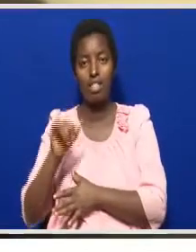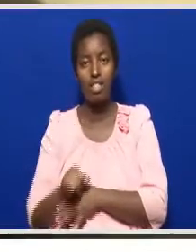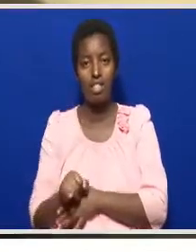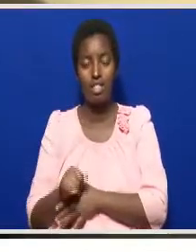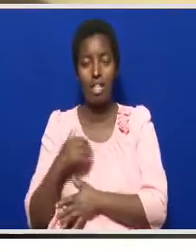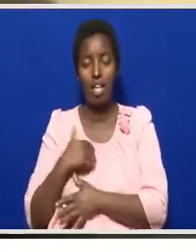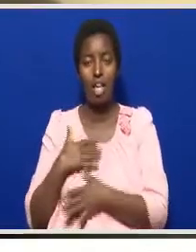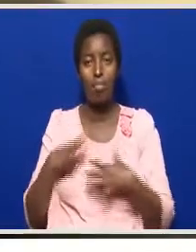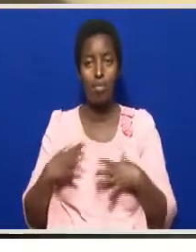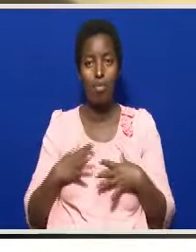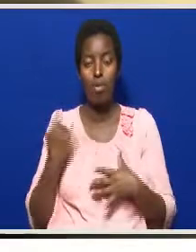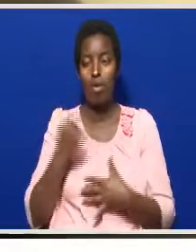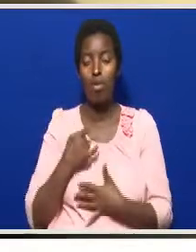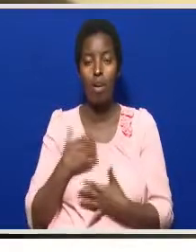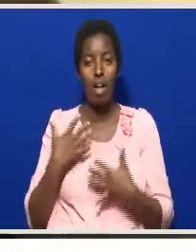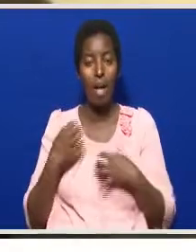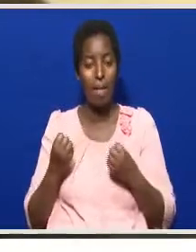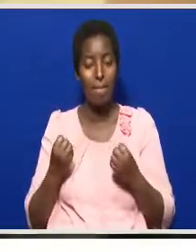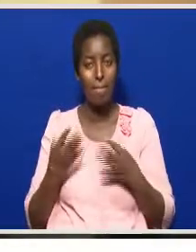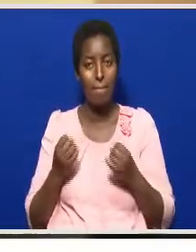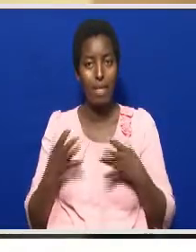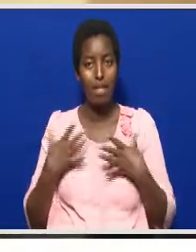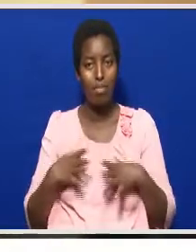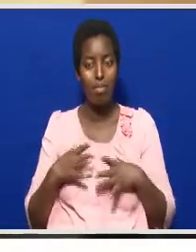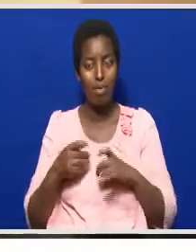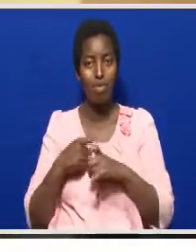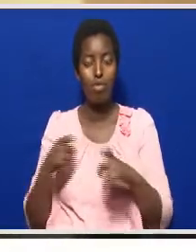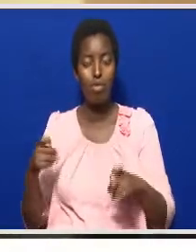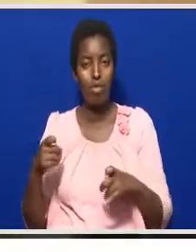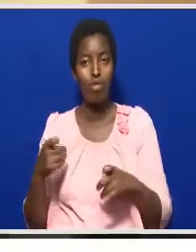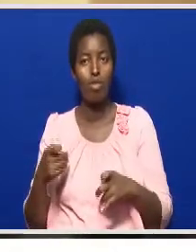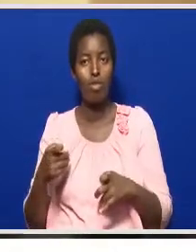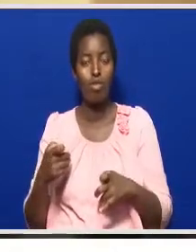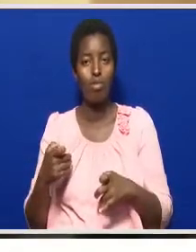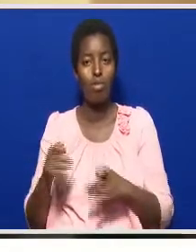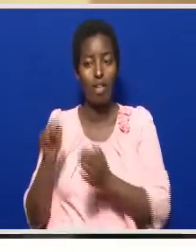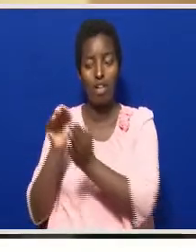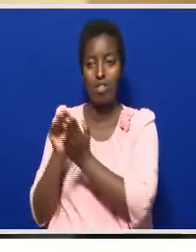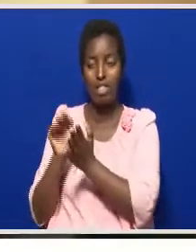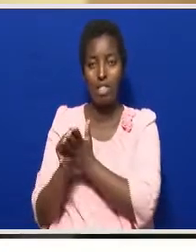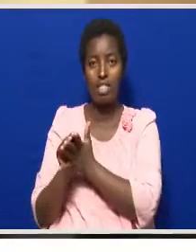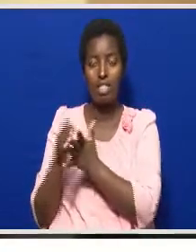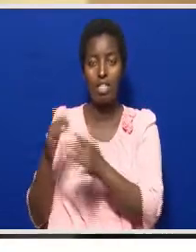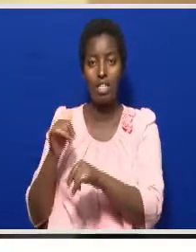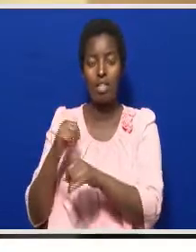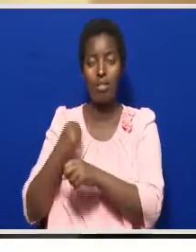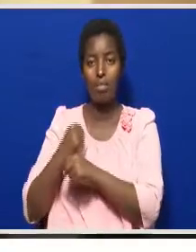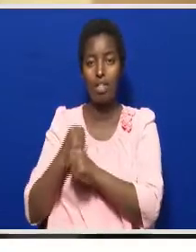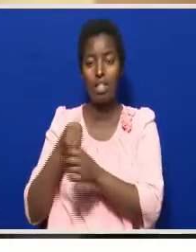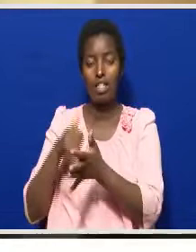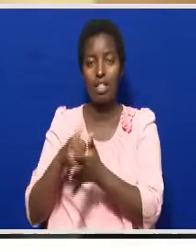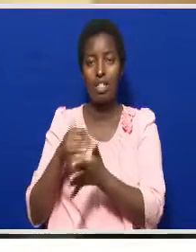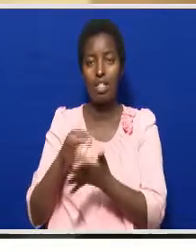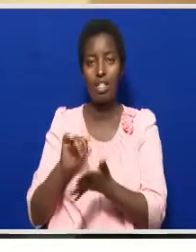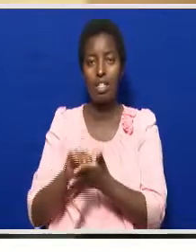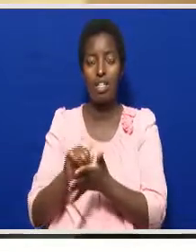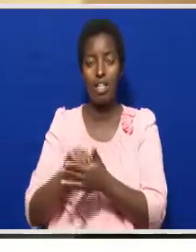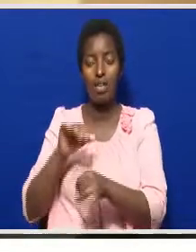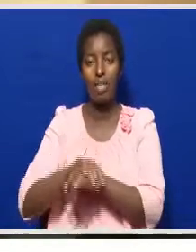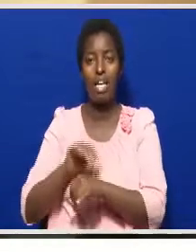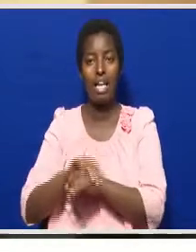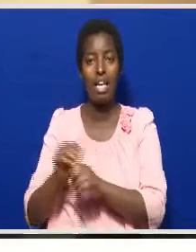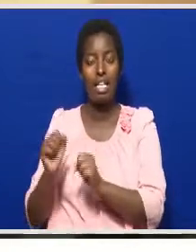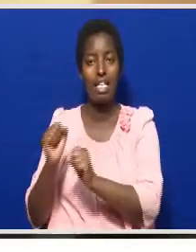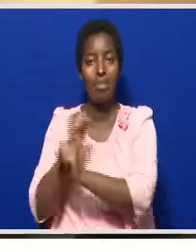staff who are engaging with a lot of people from our investors, and it's important that we get them